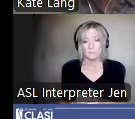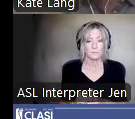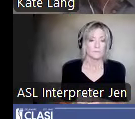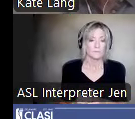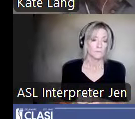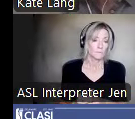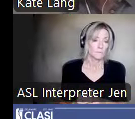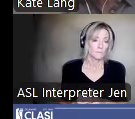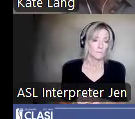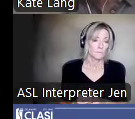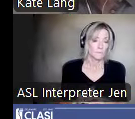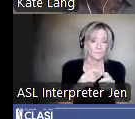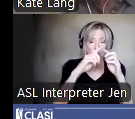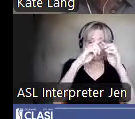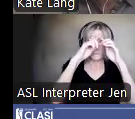about